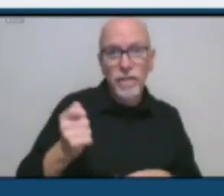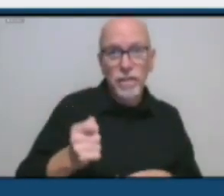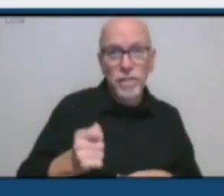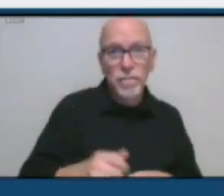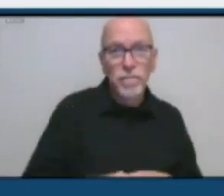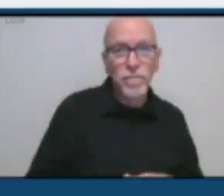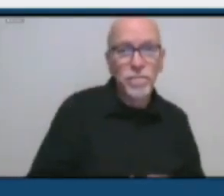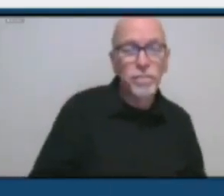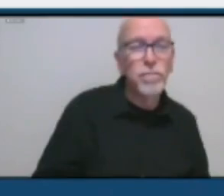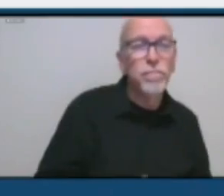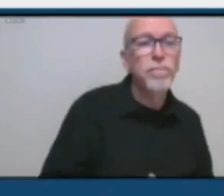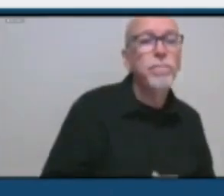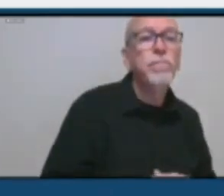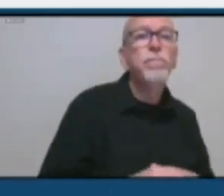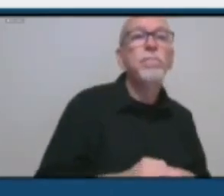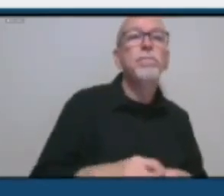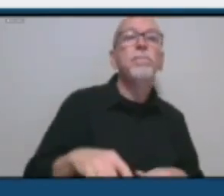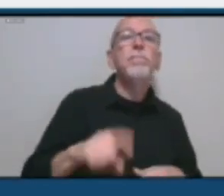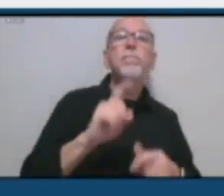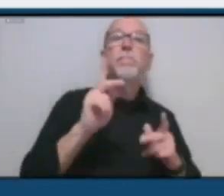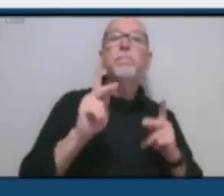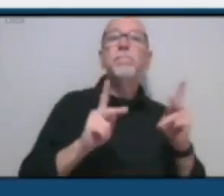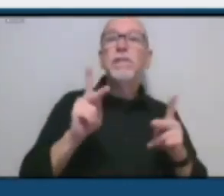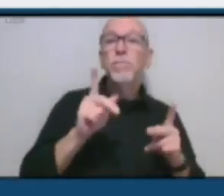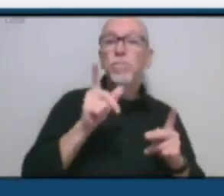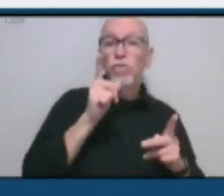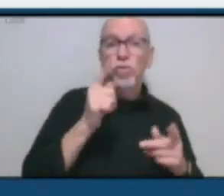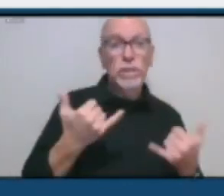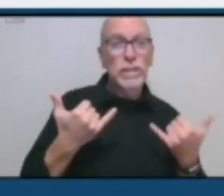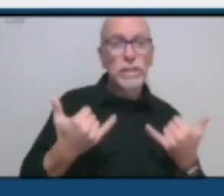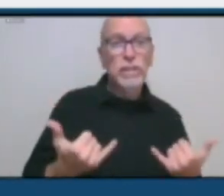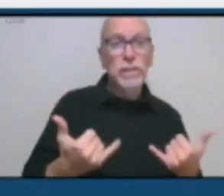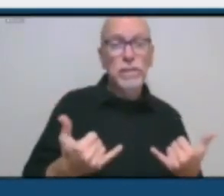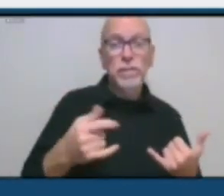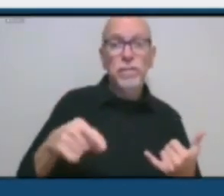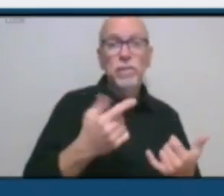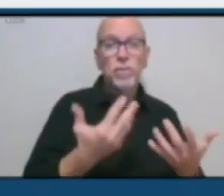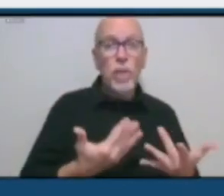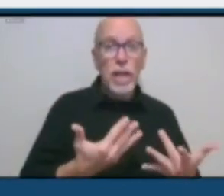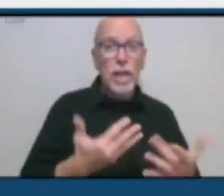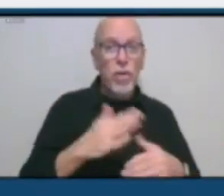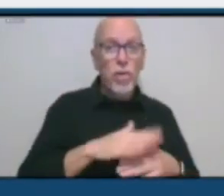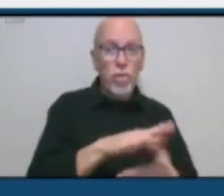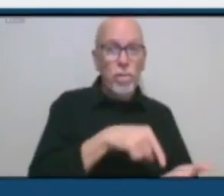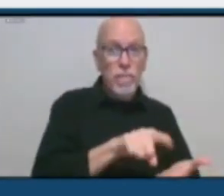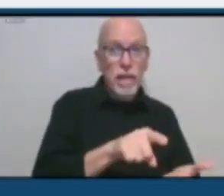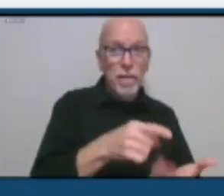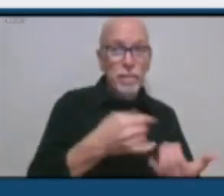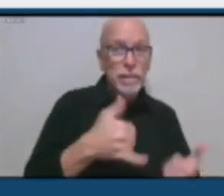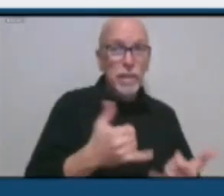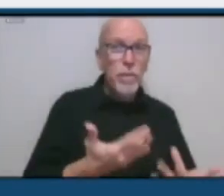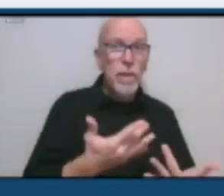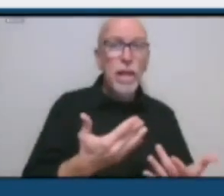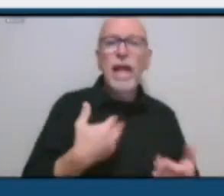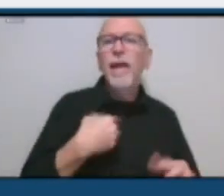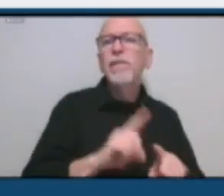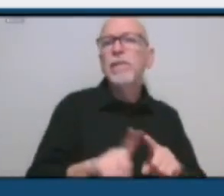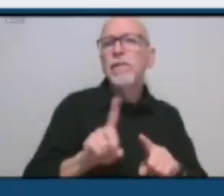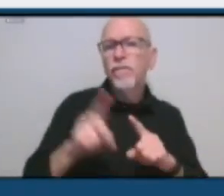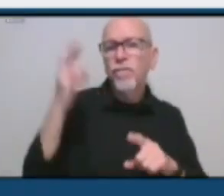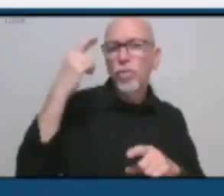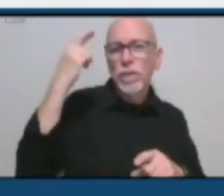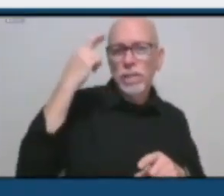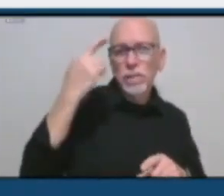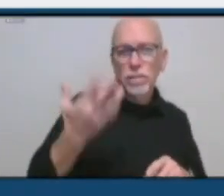individuals who at this point are waiting payment, there are a variety of reasons for